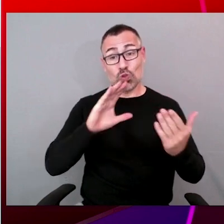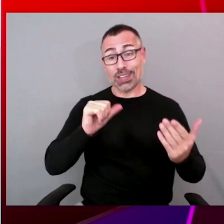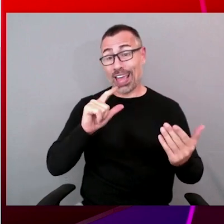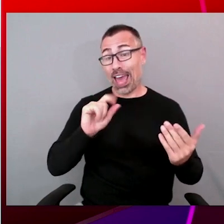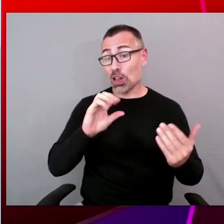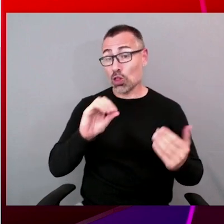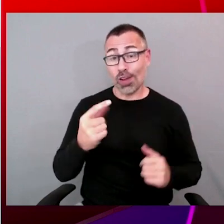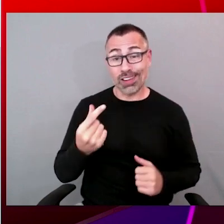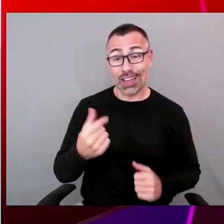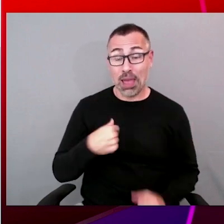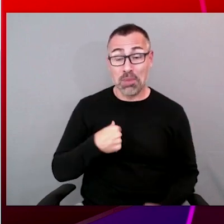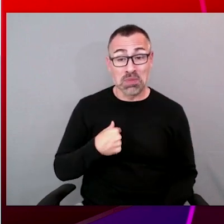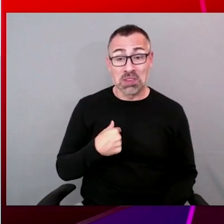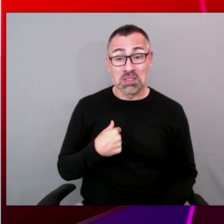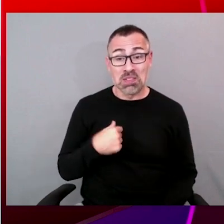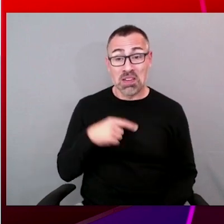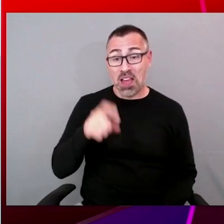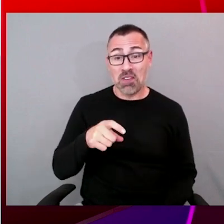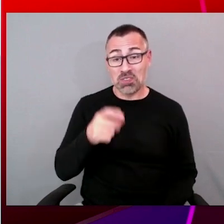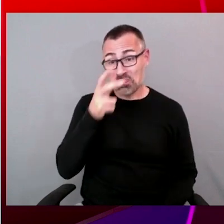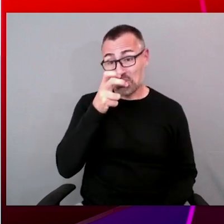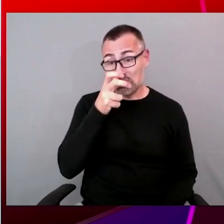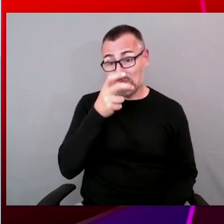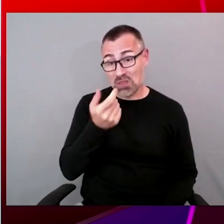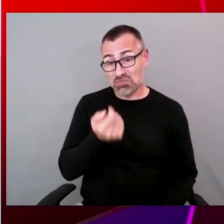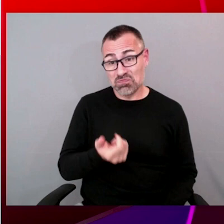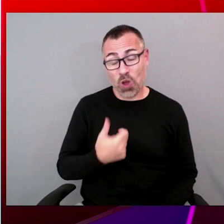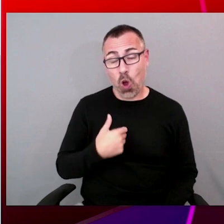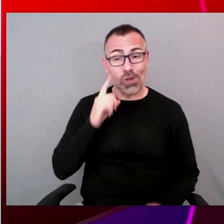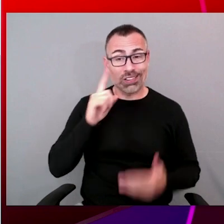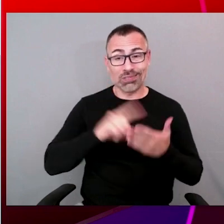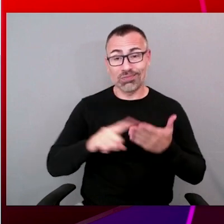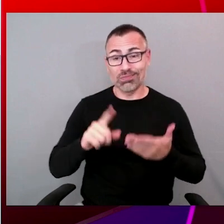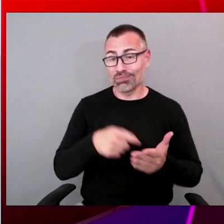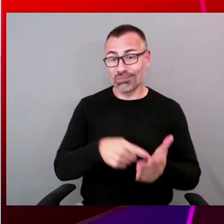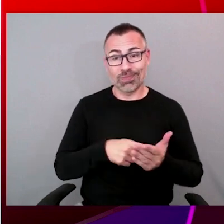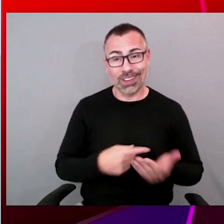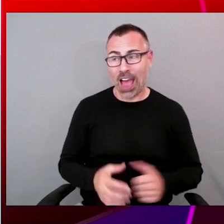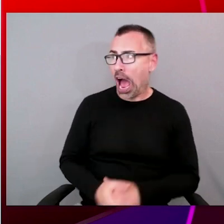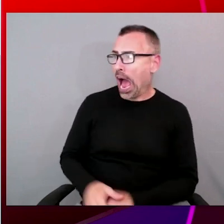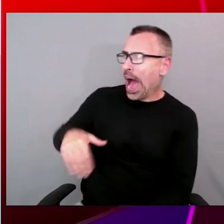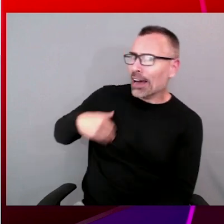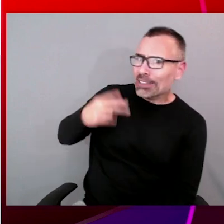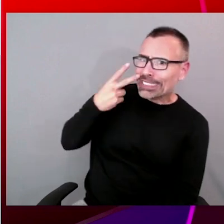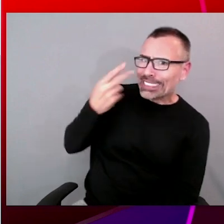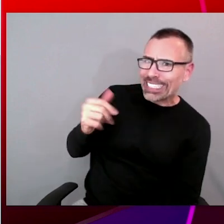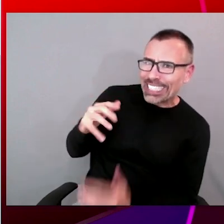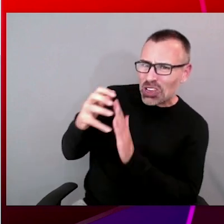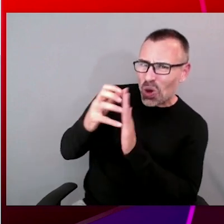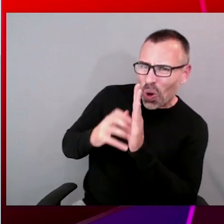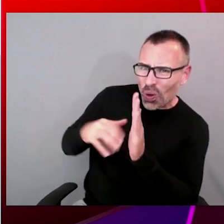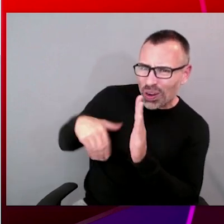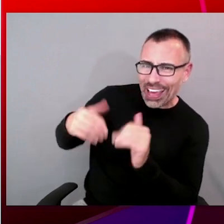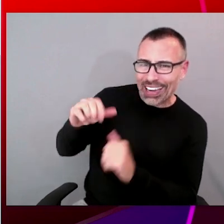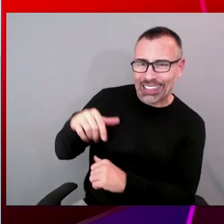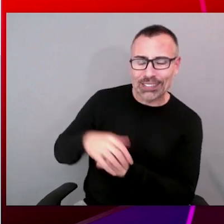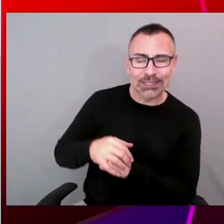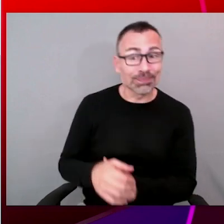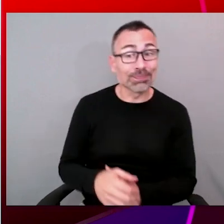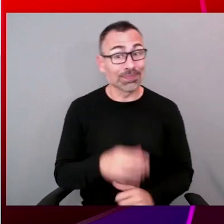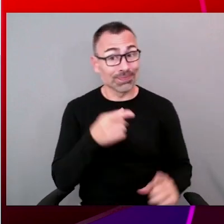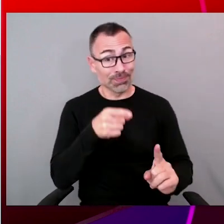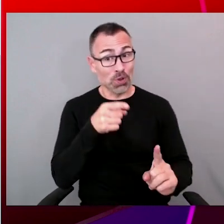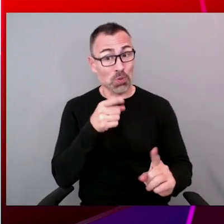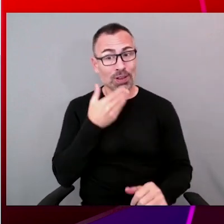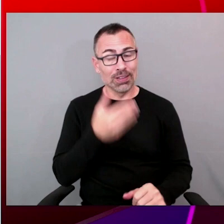sort of debug or checking. I haven't seen any code yet either. Yeah, good point. So here you have a